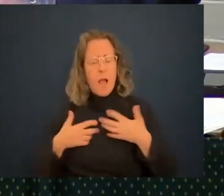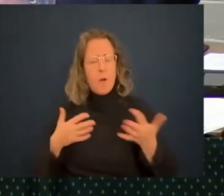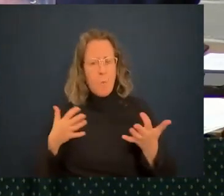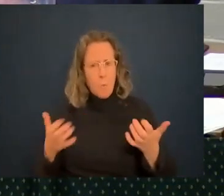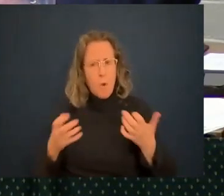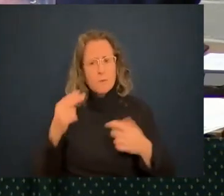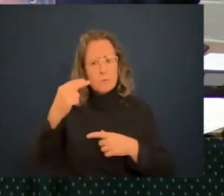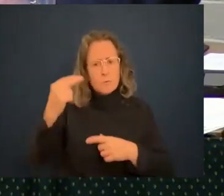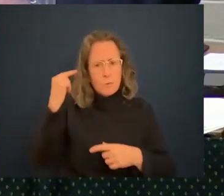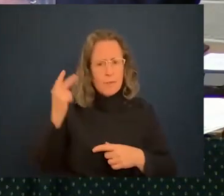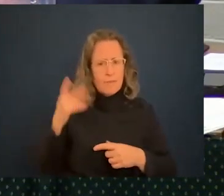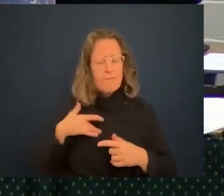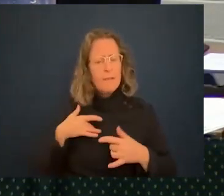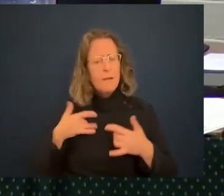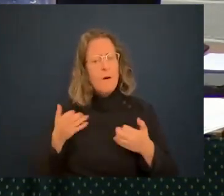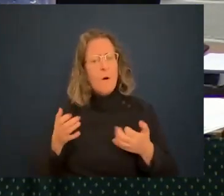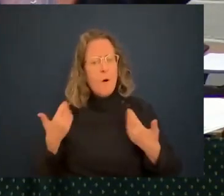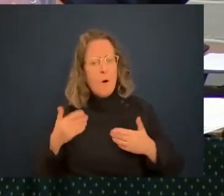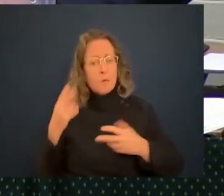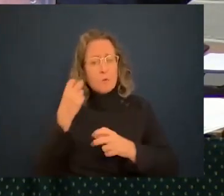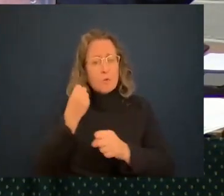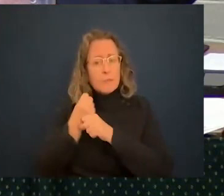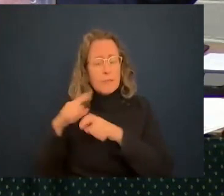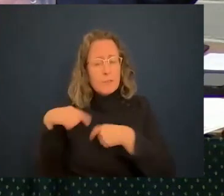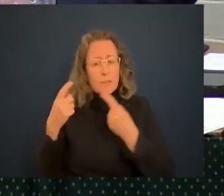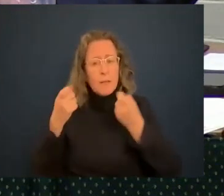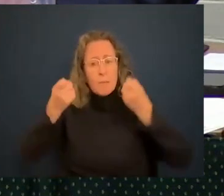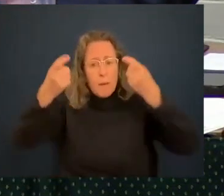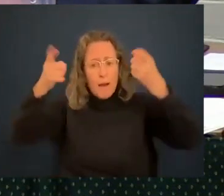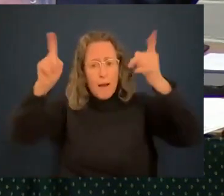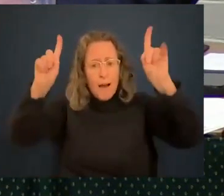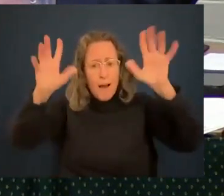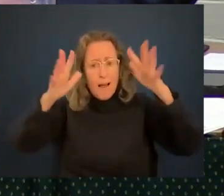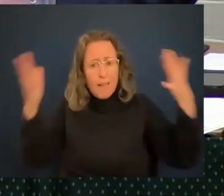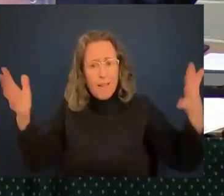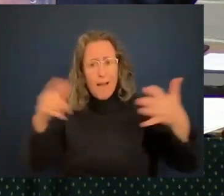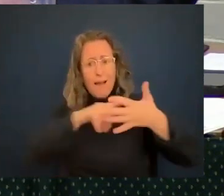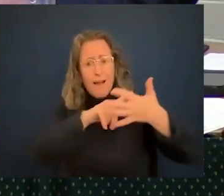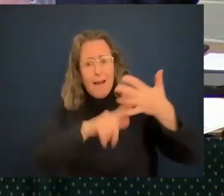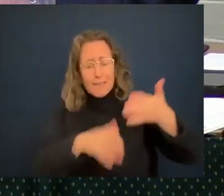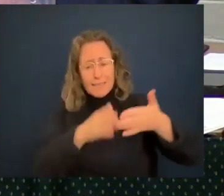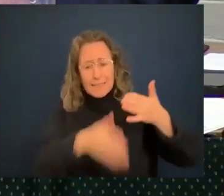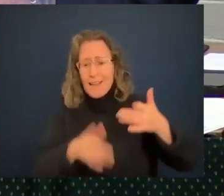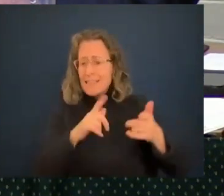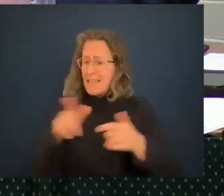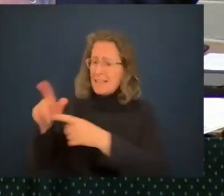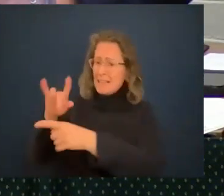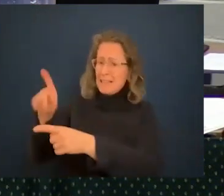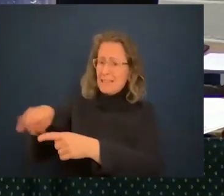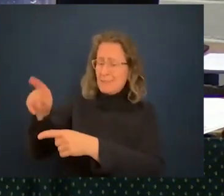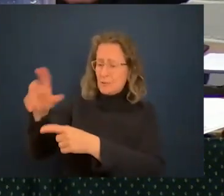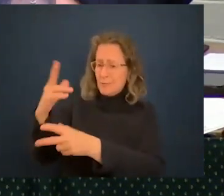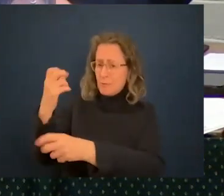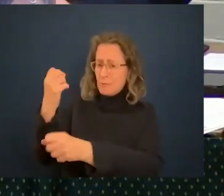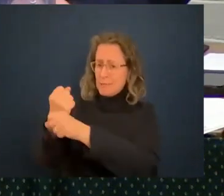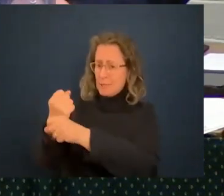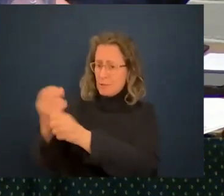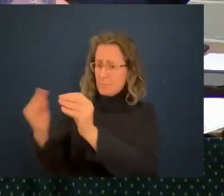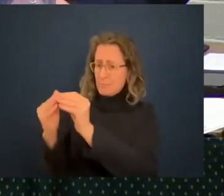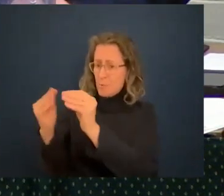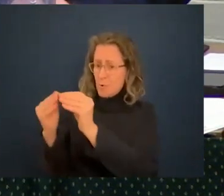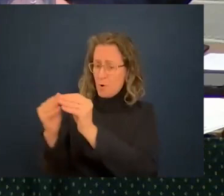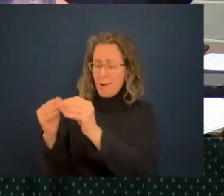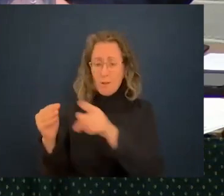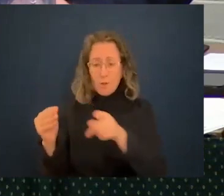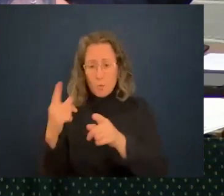look how much we were able to accomplish and you've got three more years ahead of you and I know that you want to accomplish the same thing right and you've just got one more